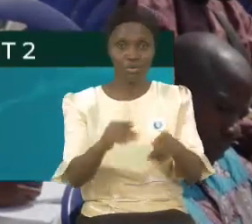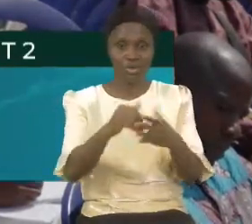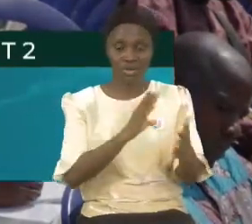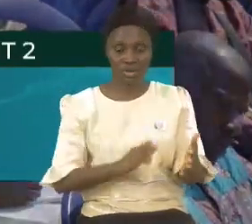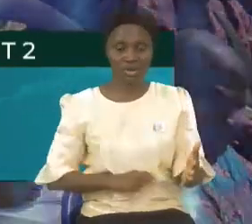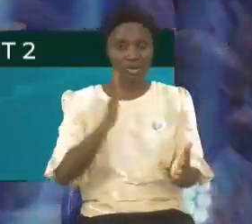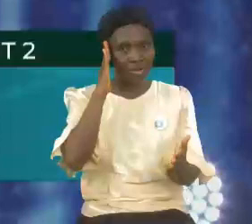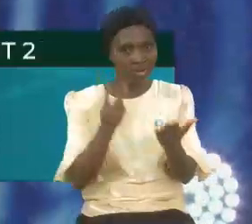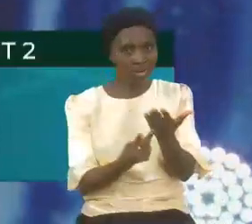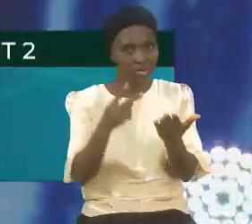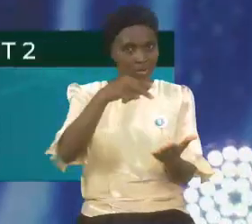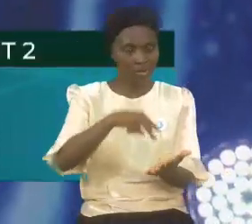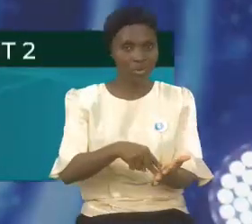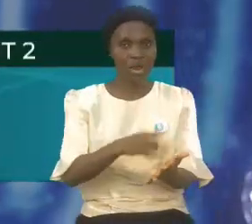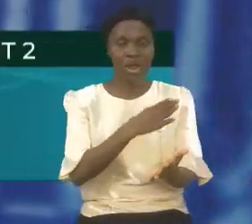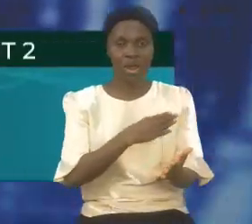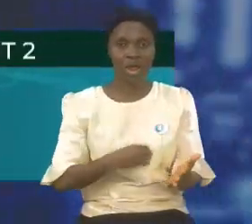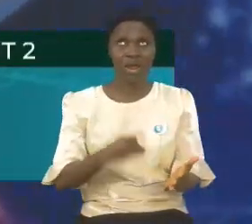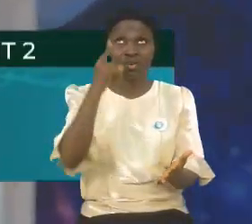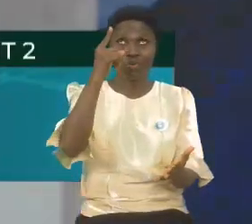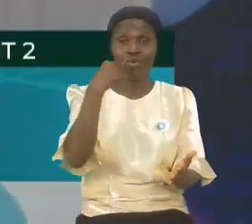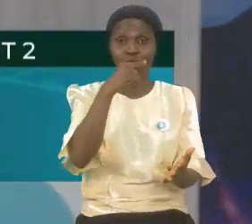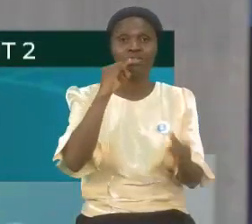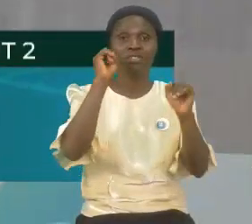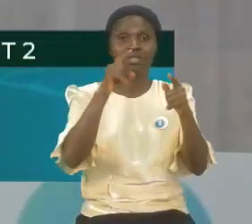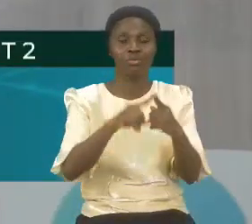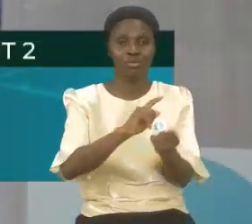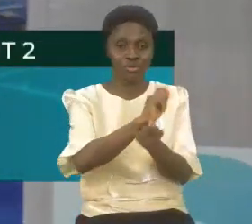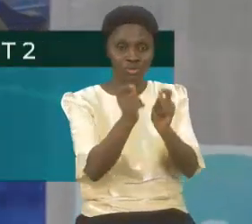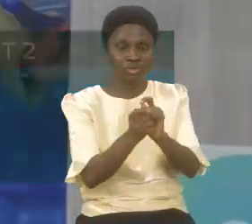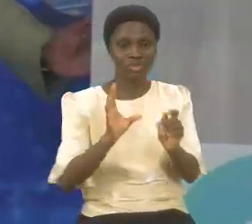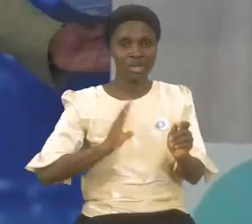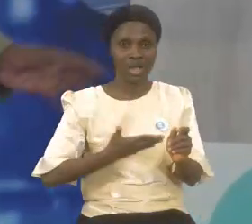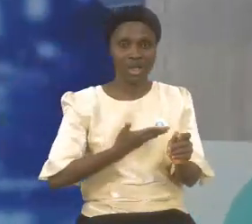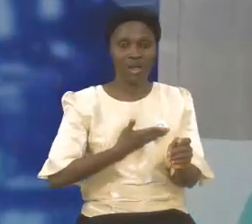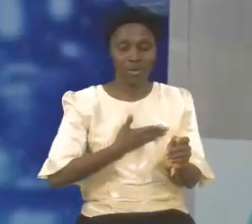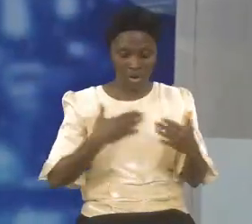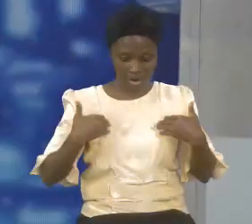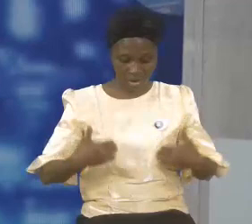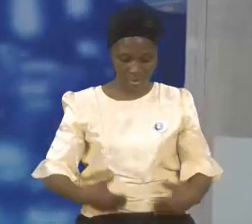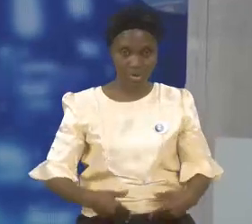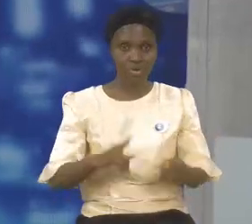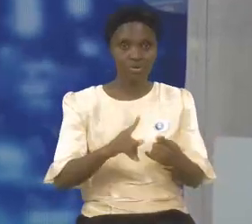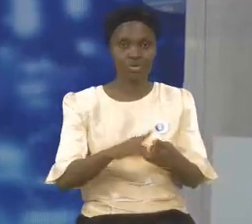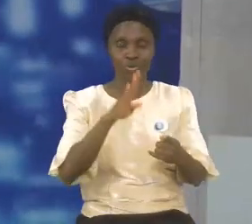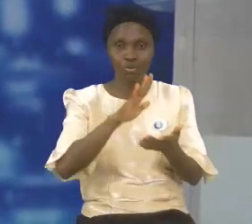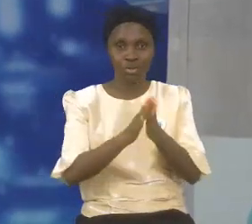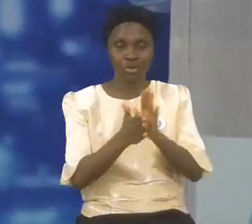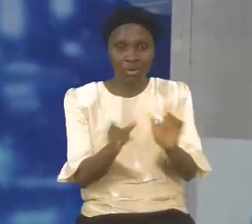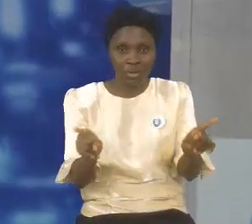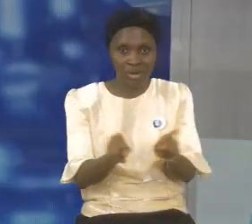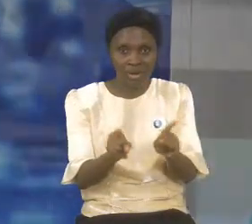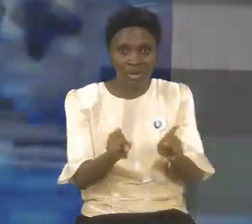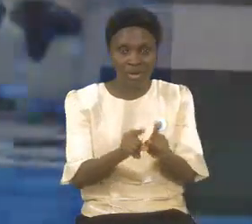due time is able to change our vile body to be made like unto his body, and we